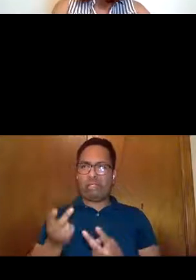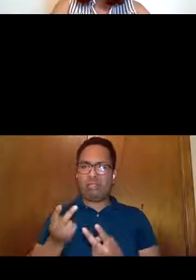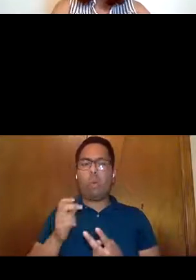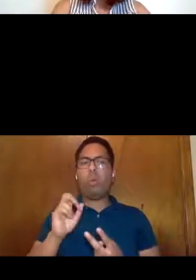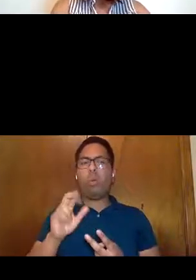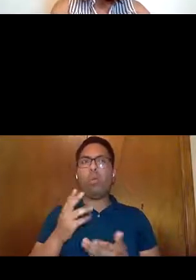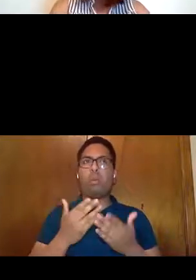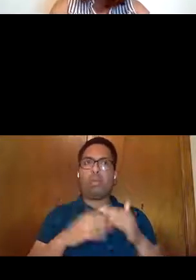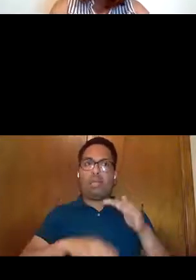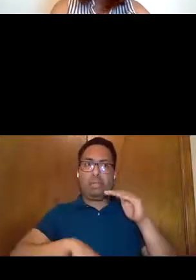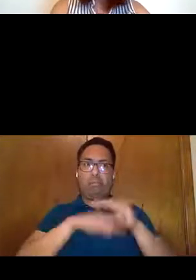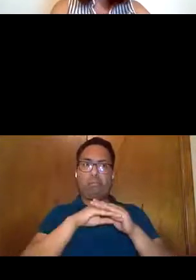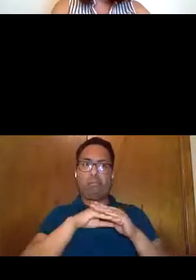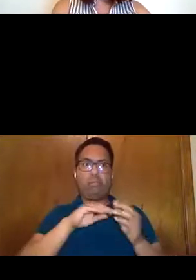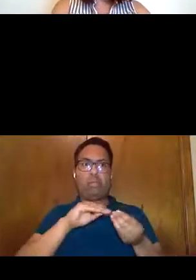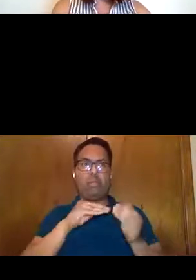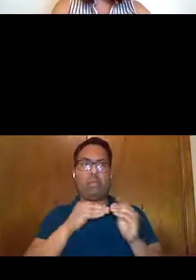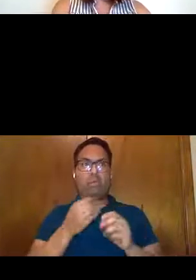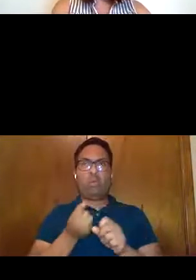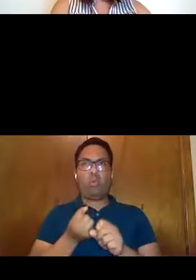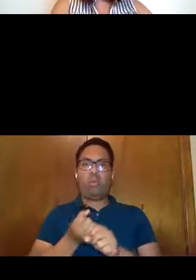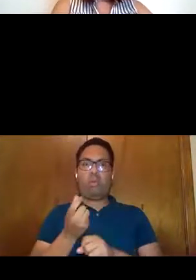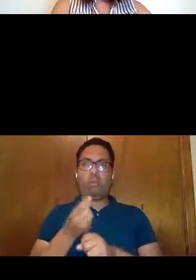per year that they will cover.